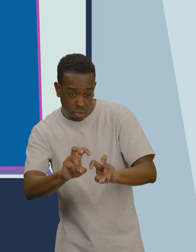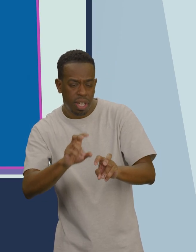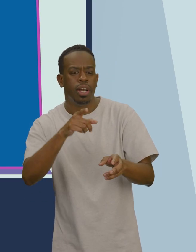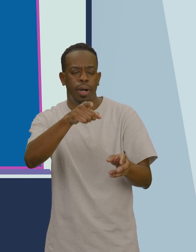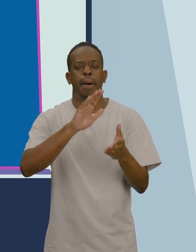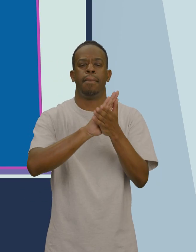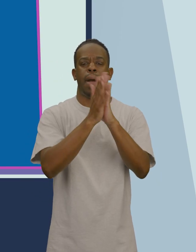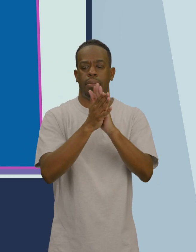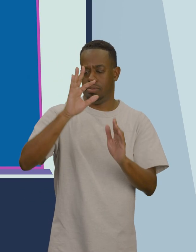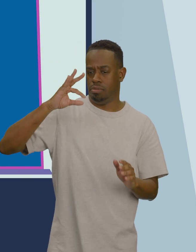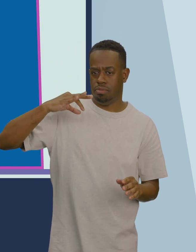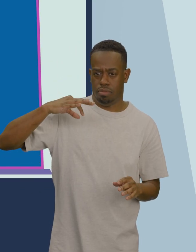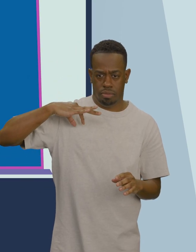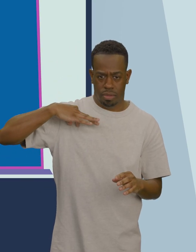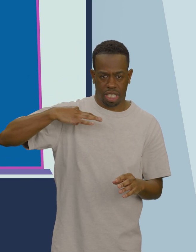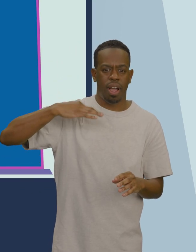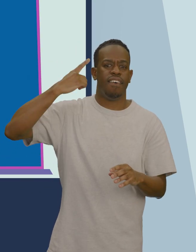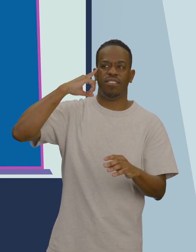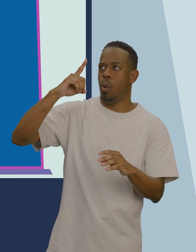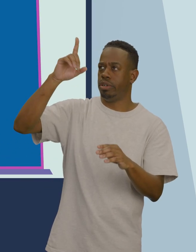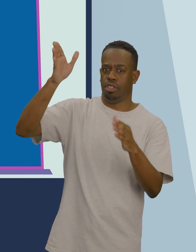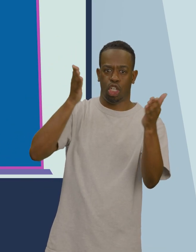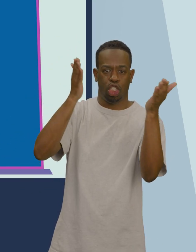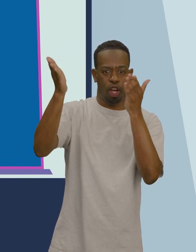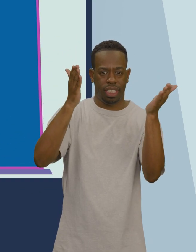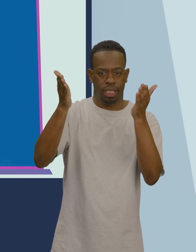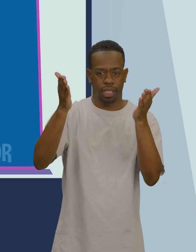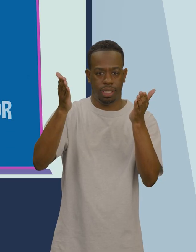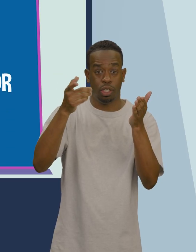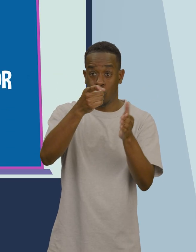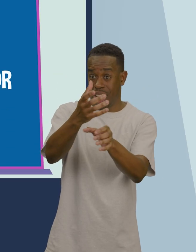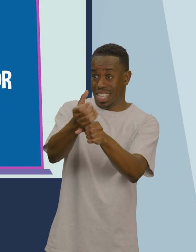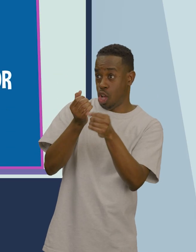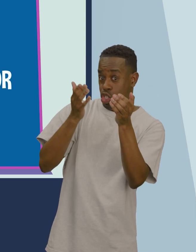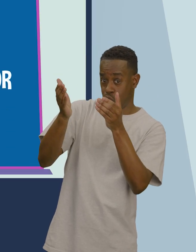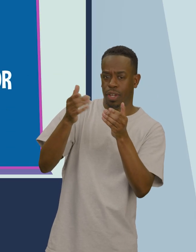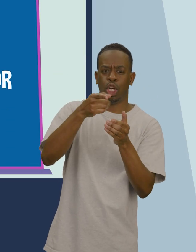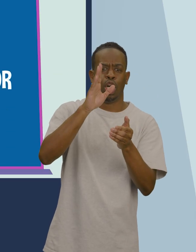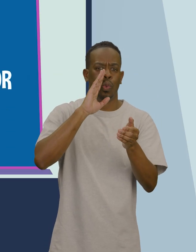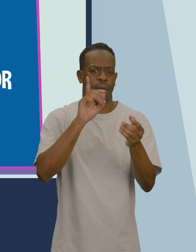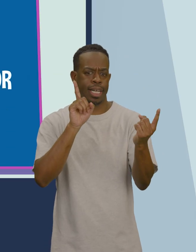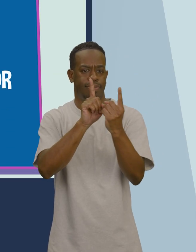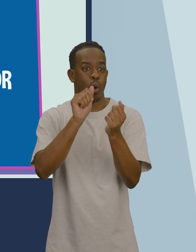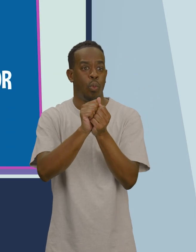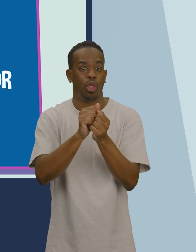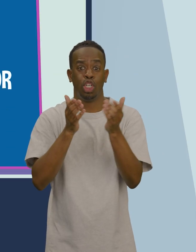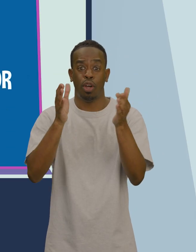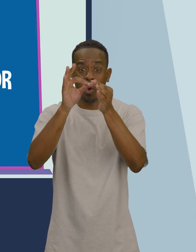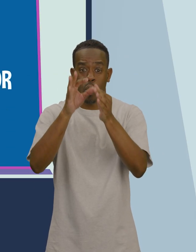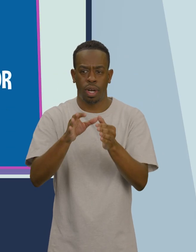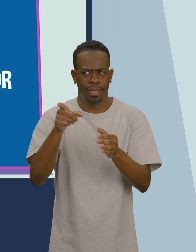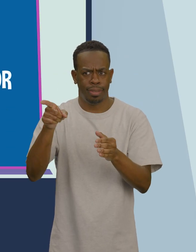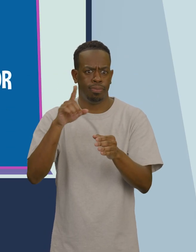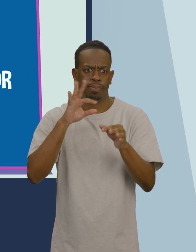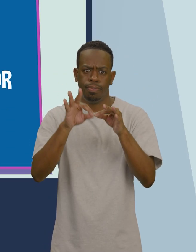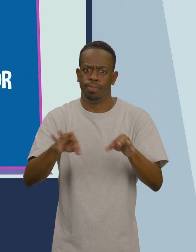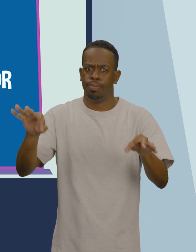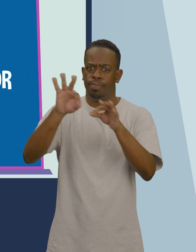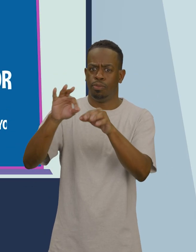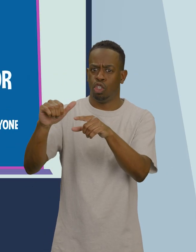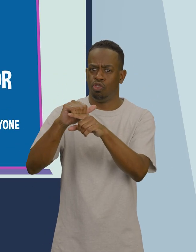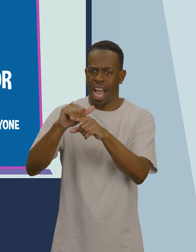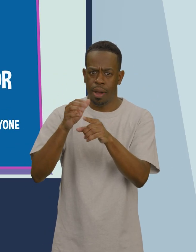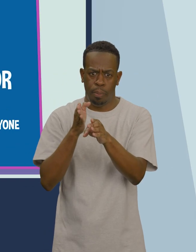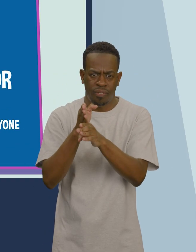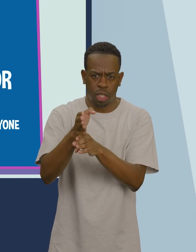and acceptance, you become eligible for regional center services. Whenever you join, you are assigned a service coordinator. This person is a highly trained and